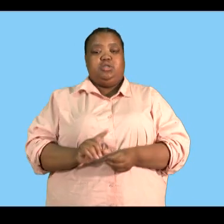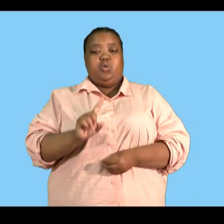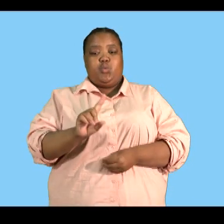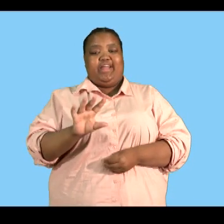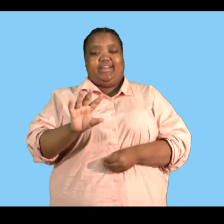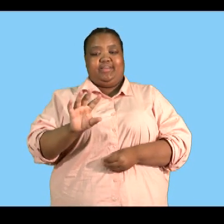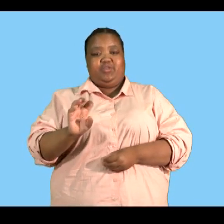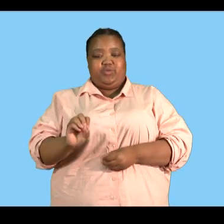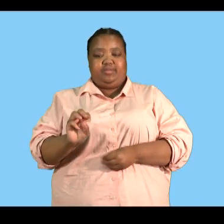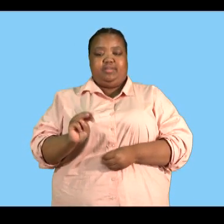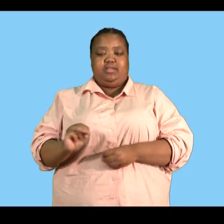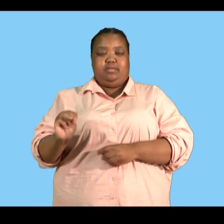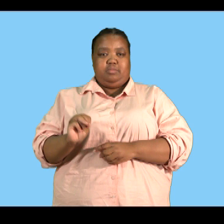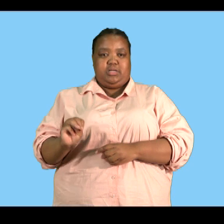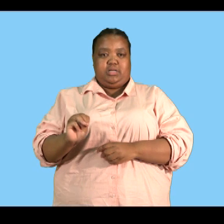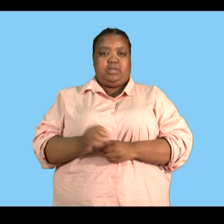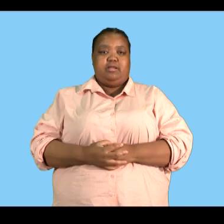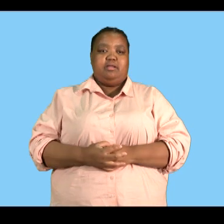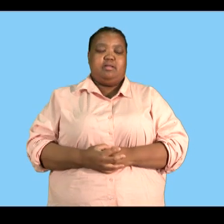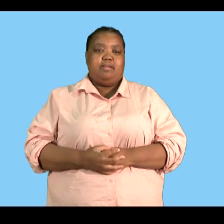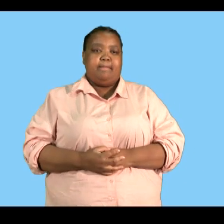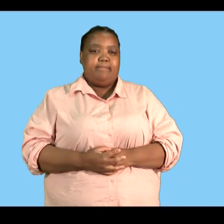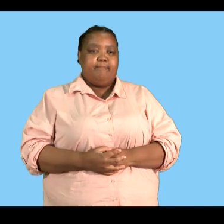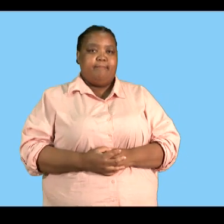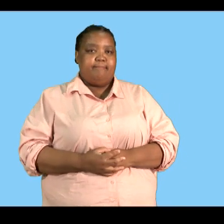us 150 meters.